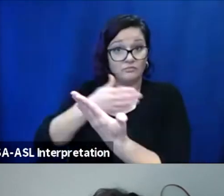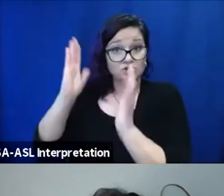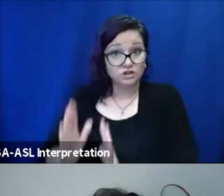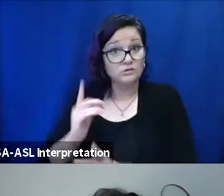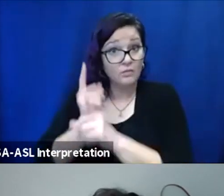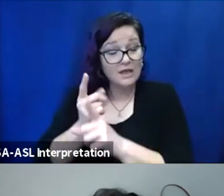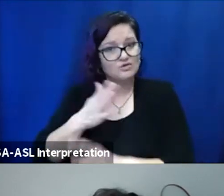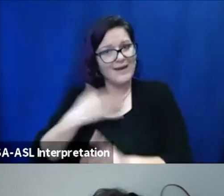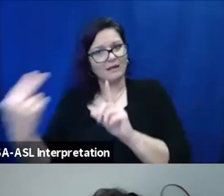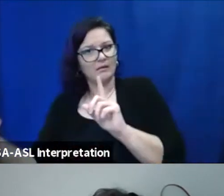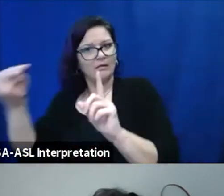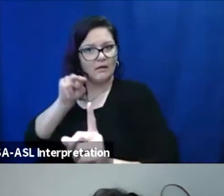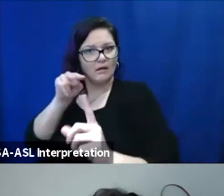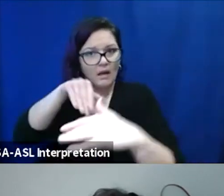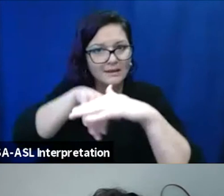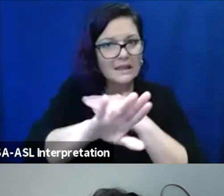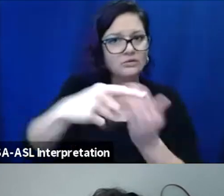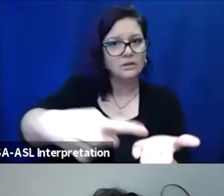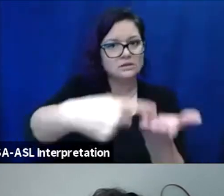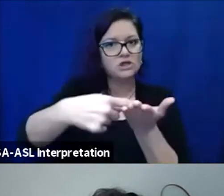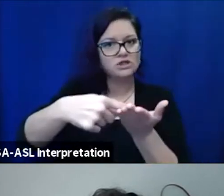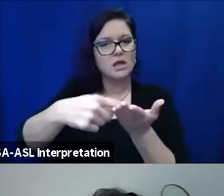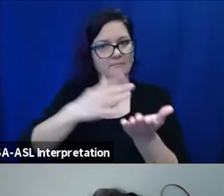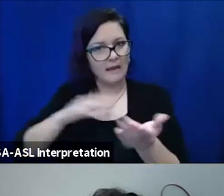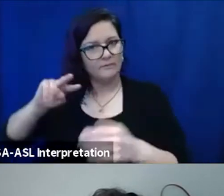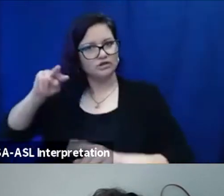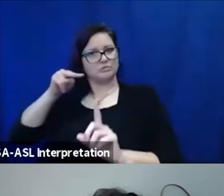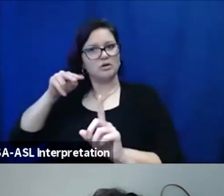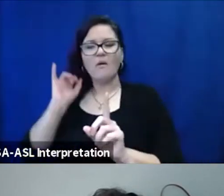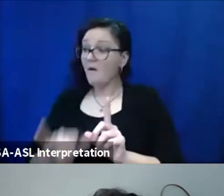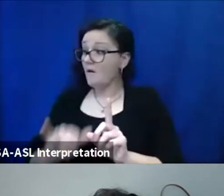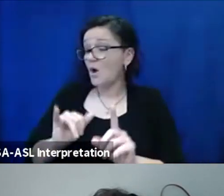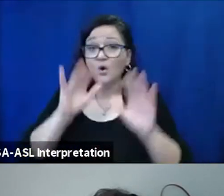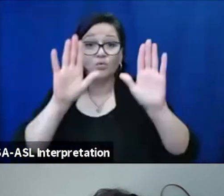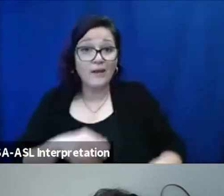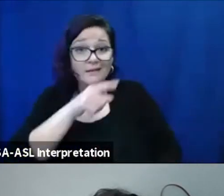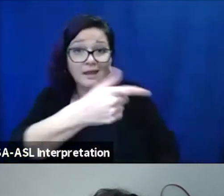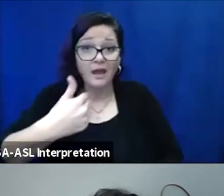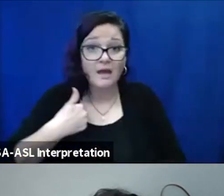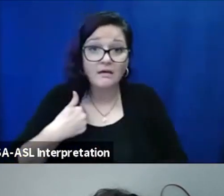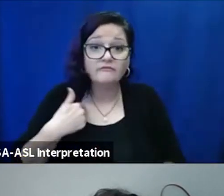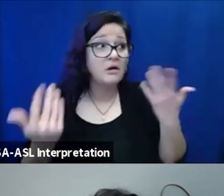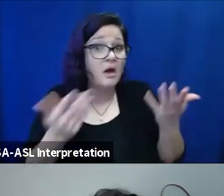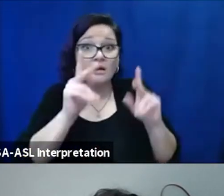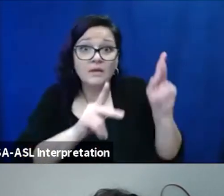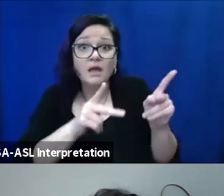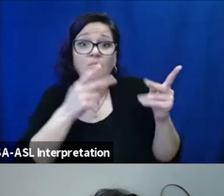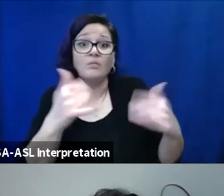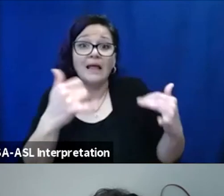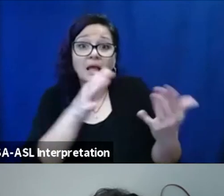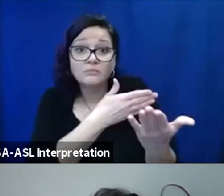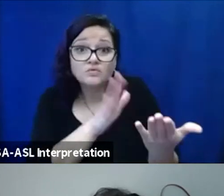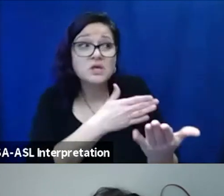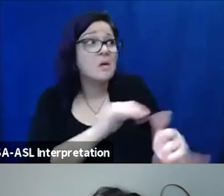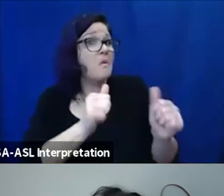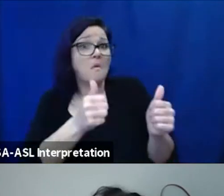perception going into that conversation was that, oh great, they have They have folks there playing music. And I